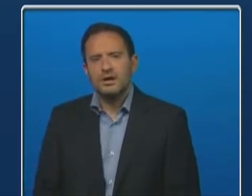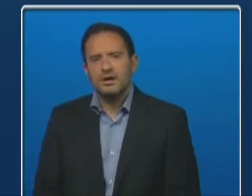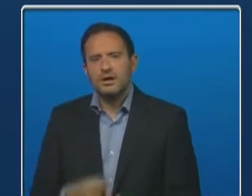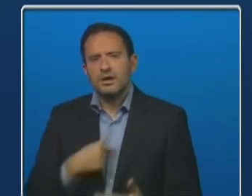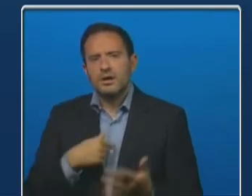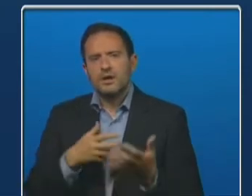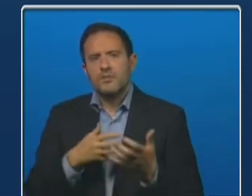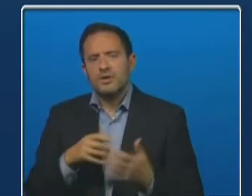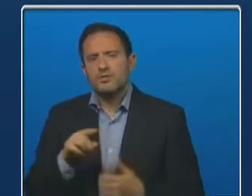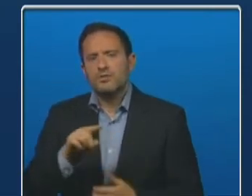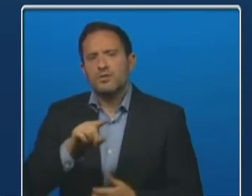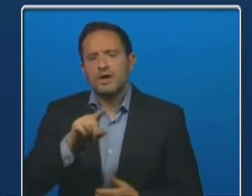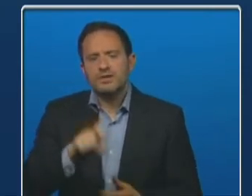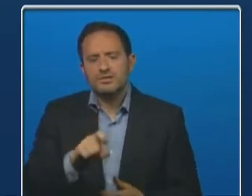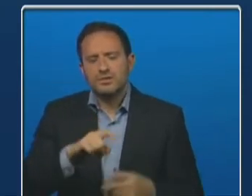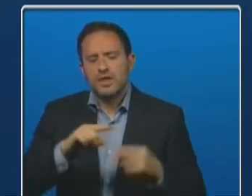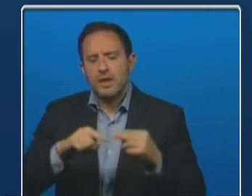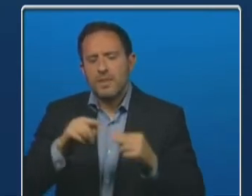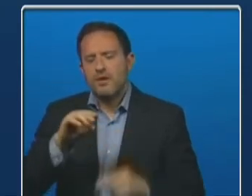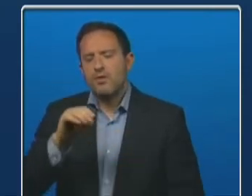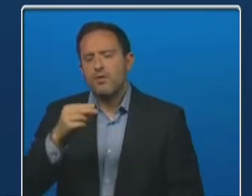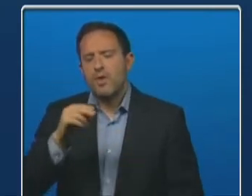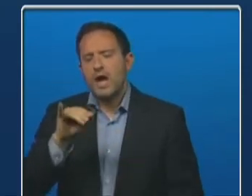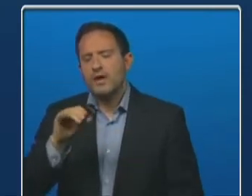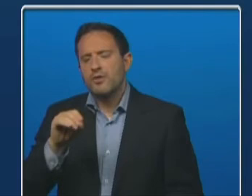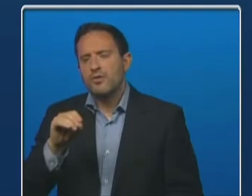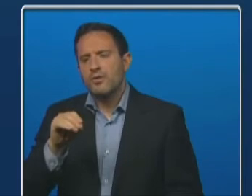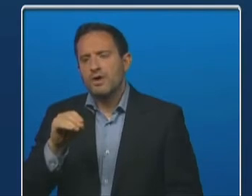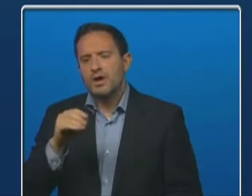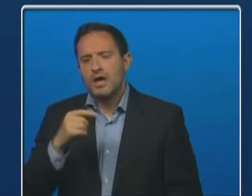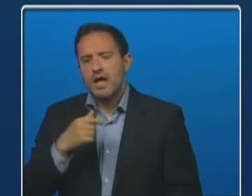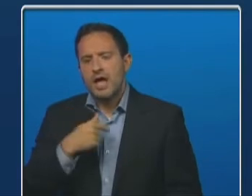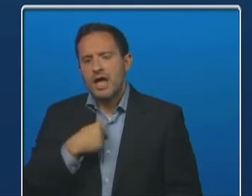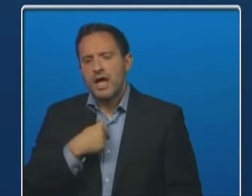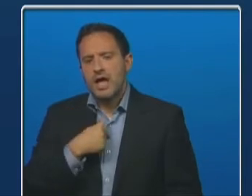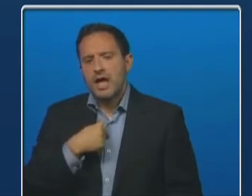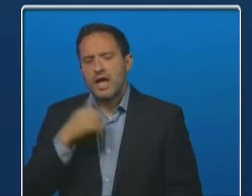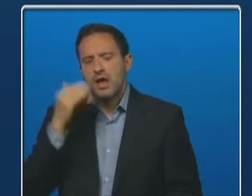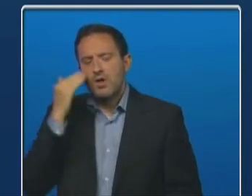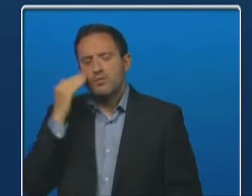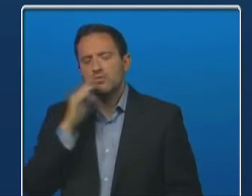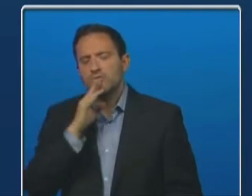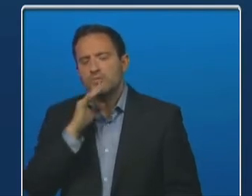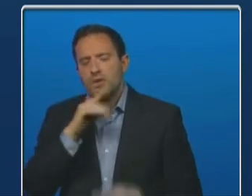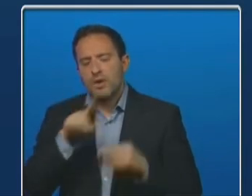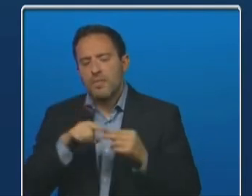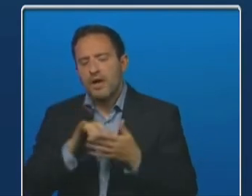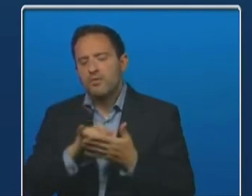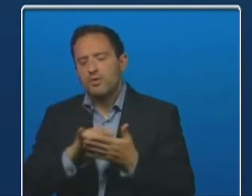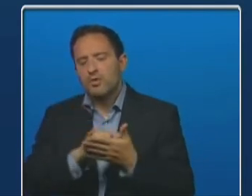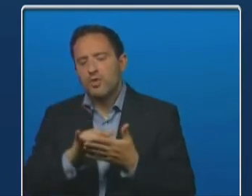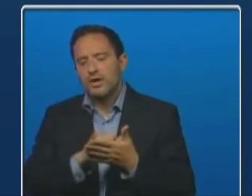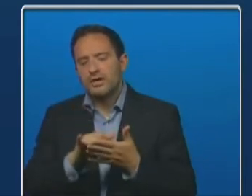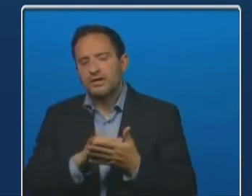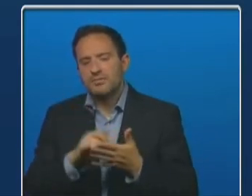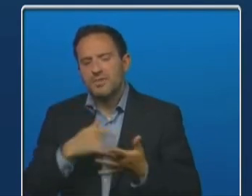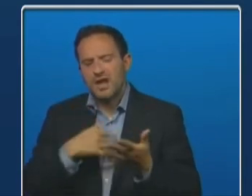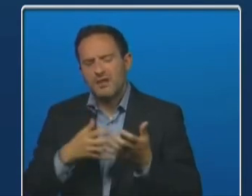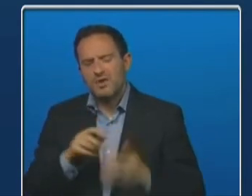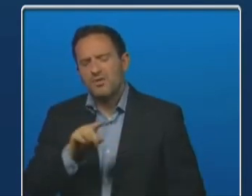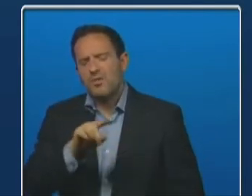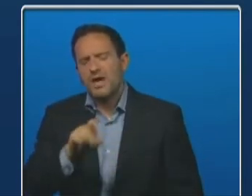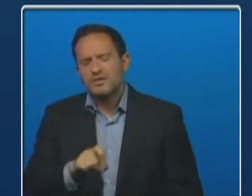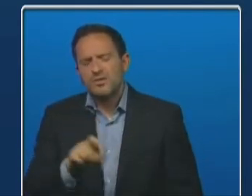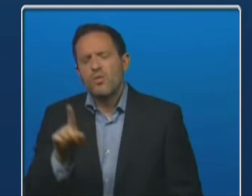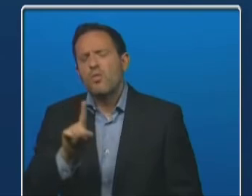ask about Ohio. I know you just spoke with a reporter about New York, but I wanted to ask, where